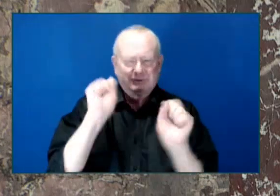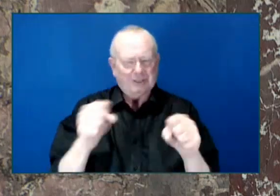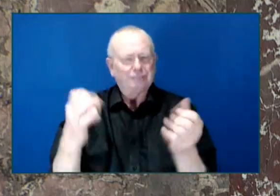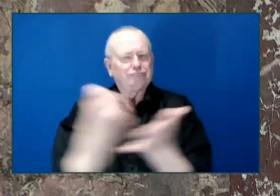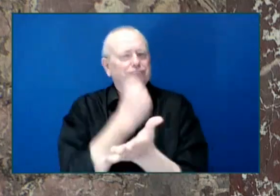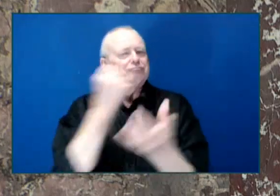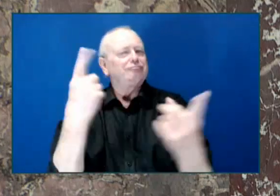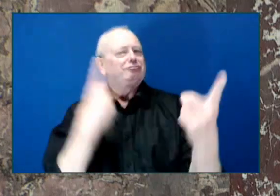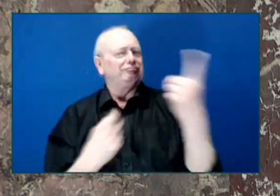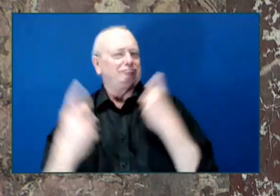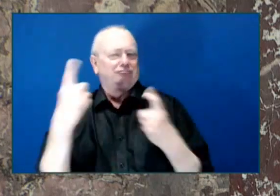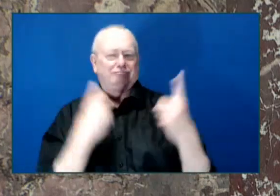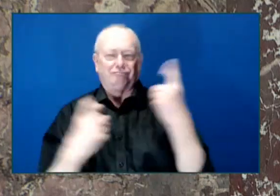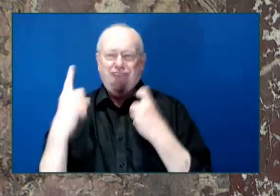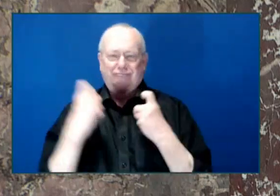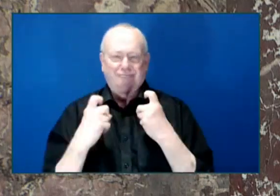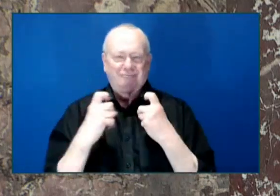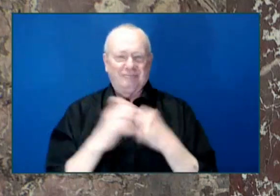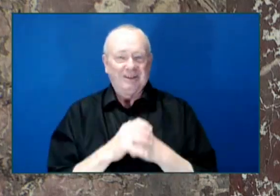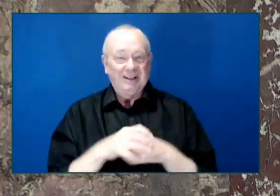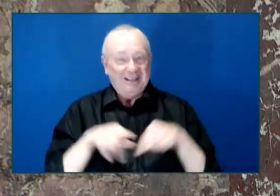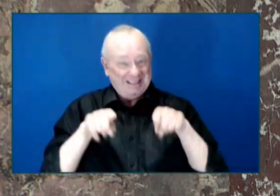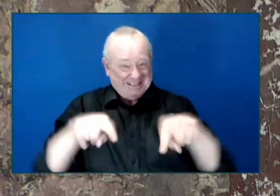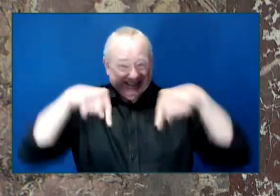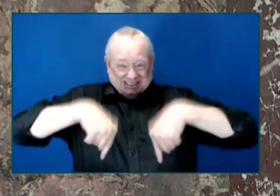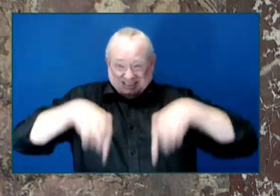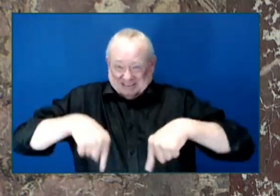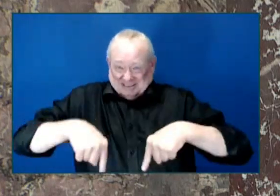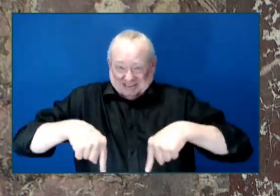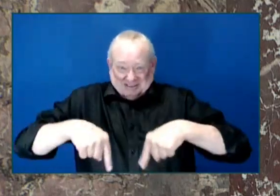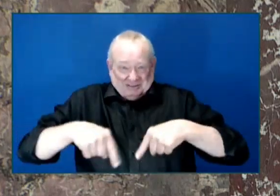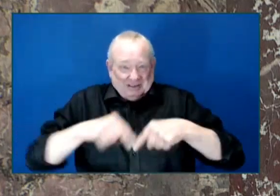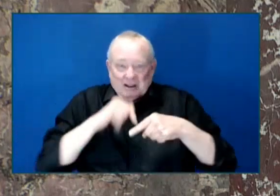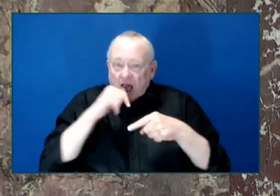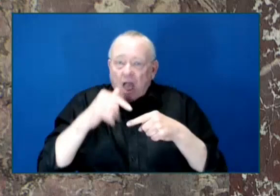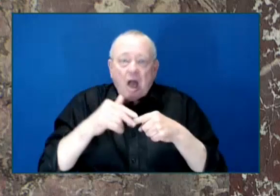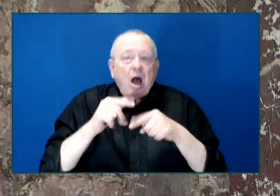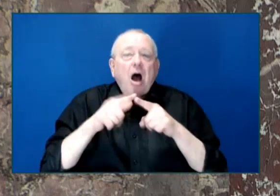calm down. And calm down. on the second, Honourable Speaker,